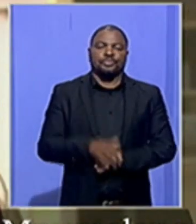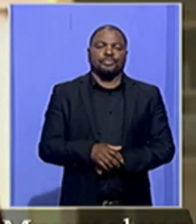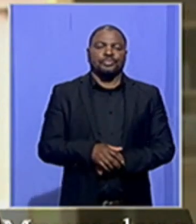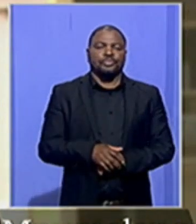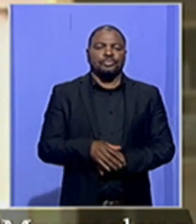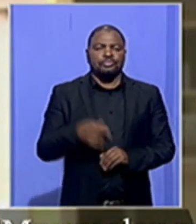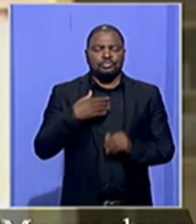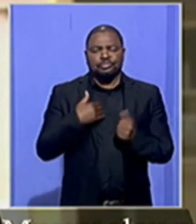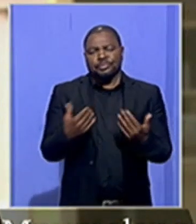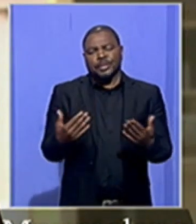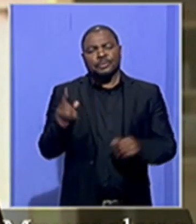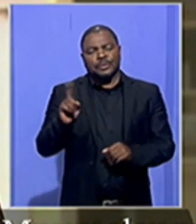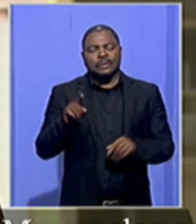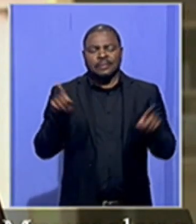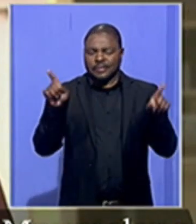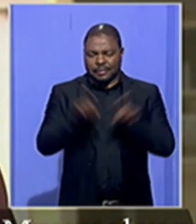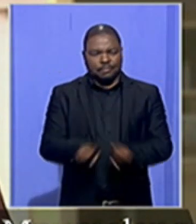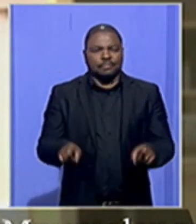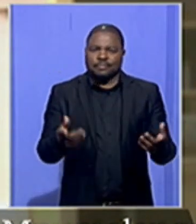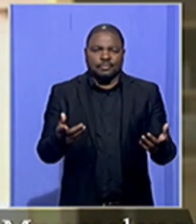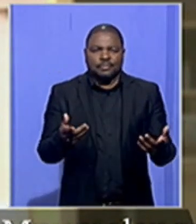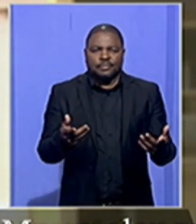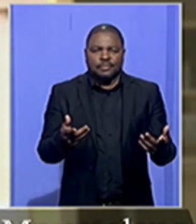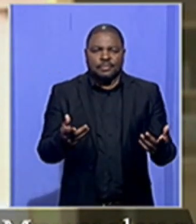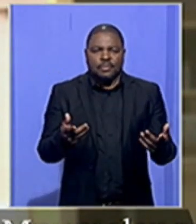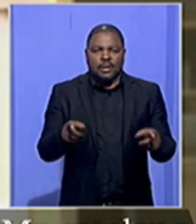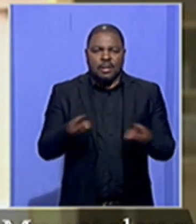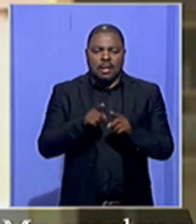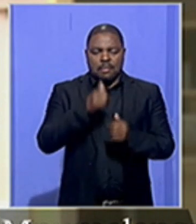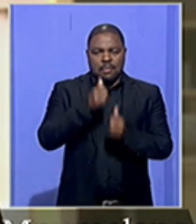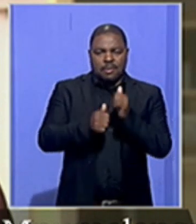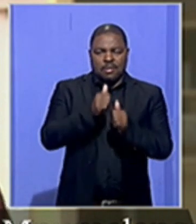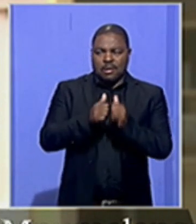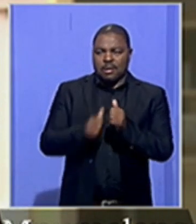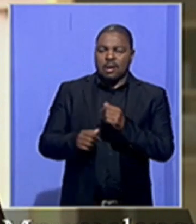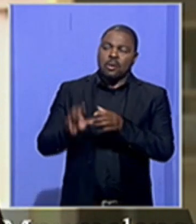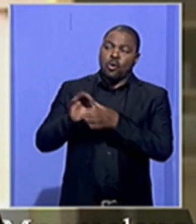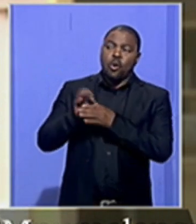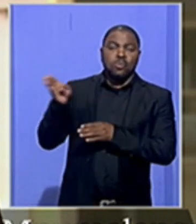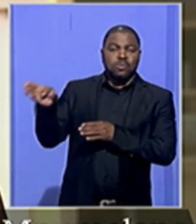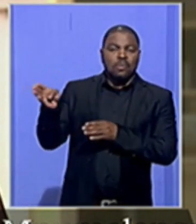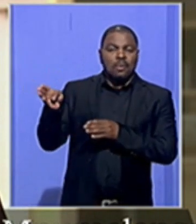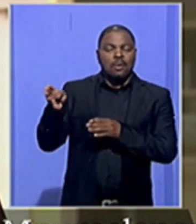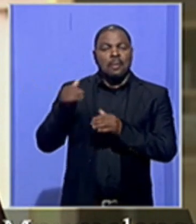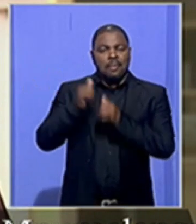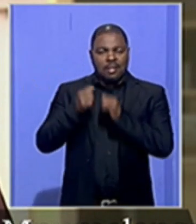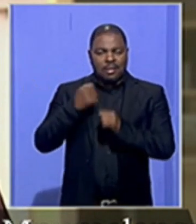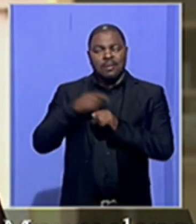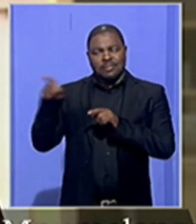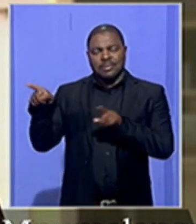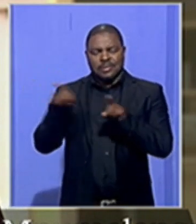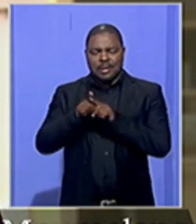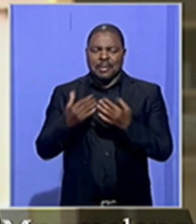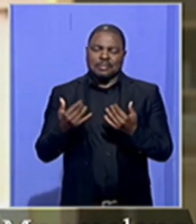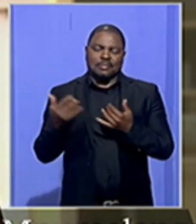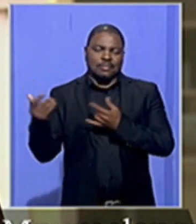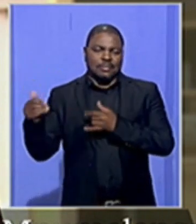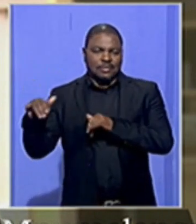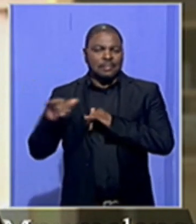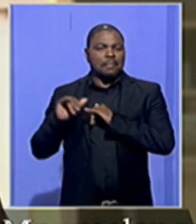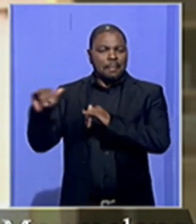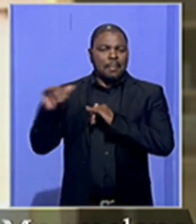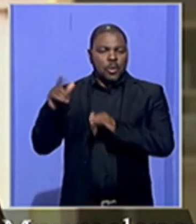I think, are the same of my brothers also back home, because we are fighting